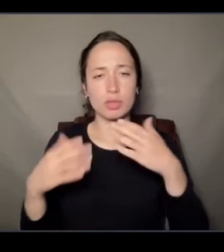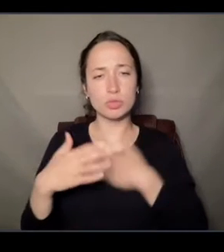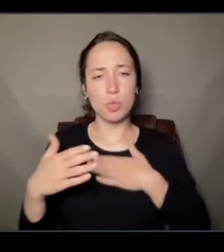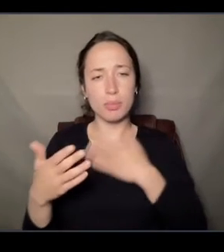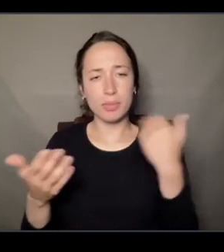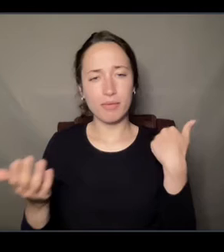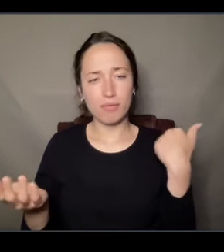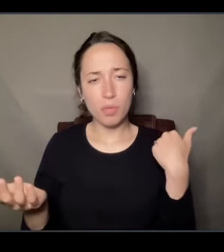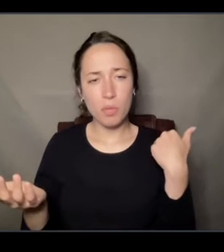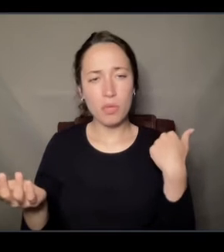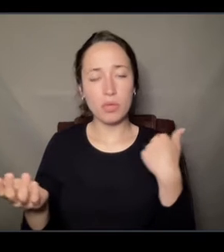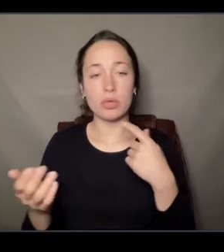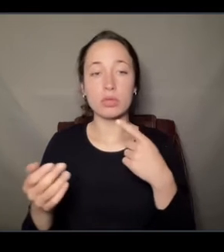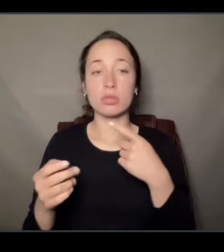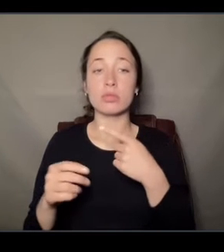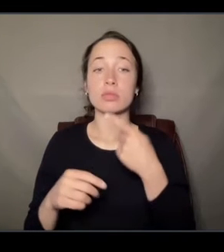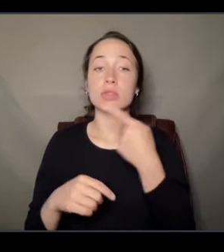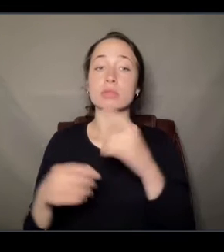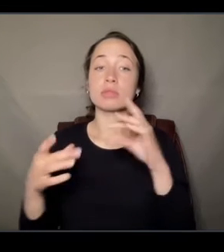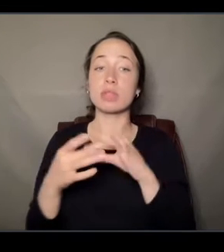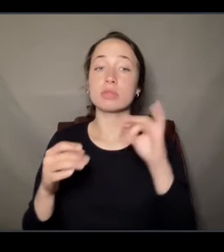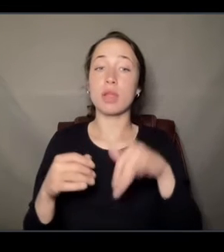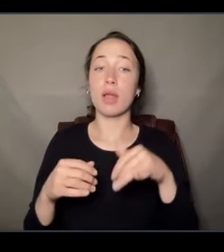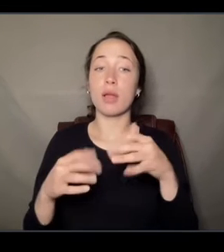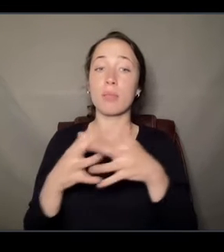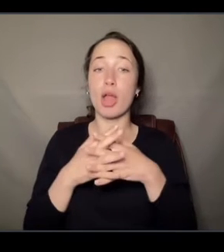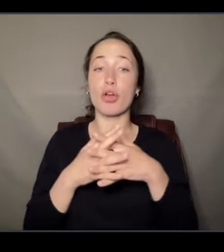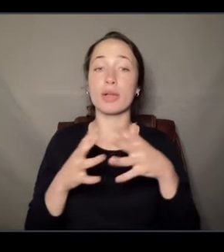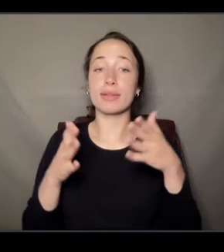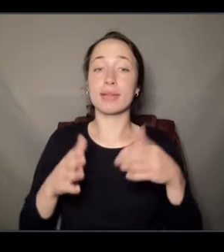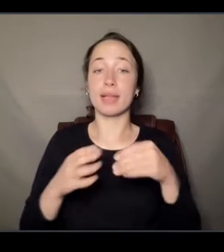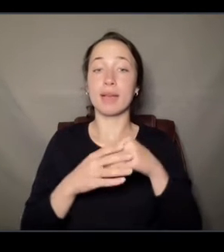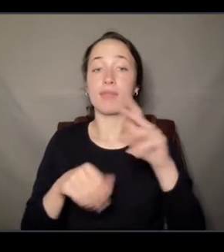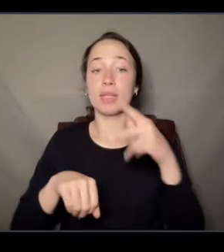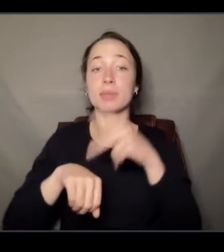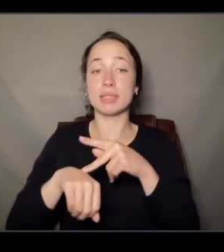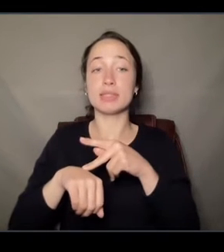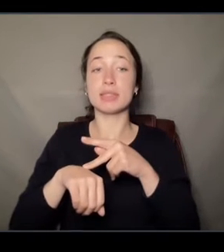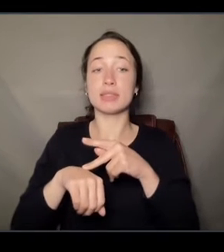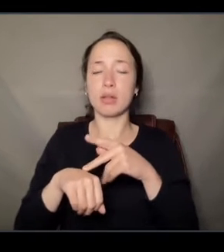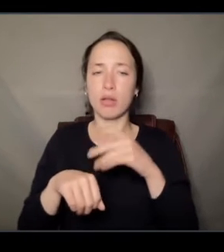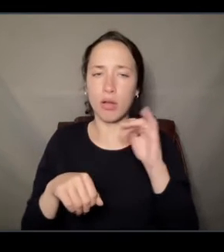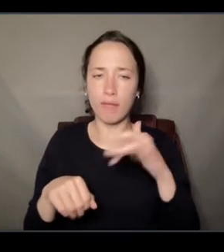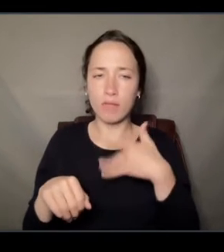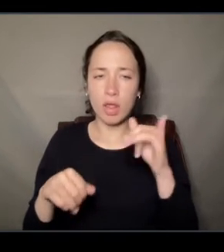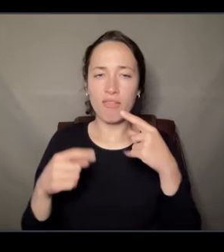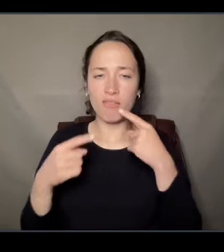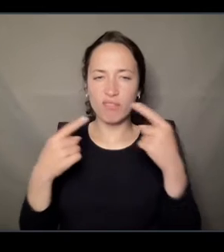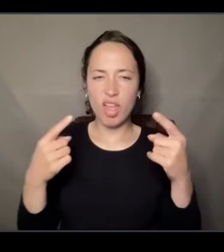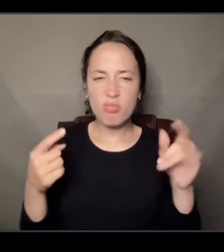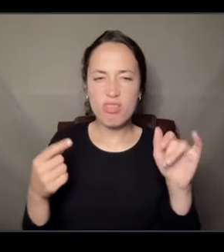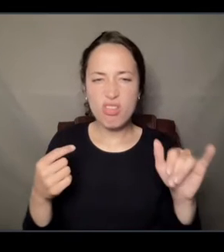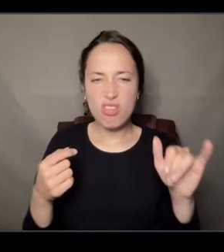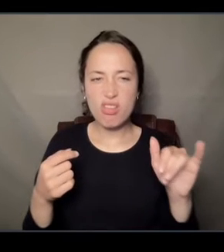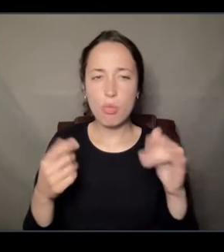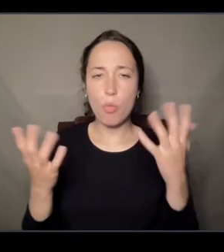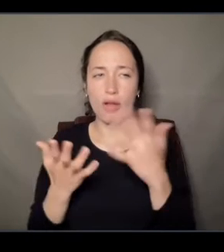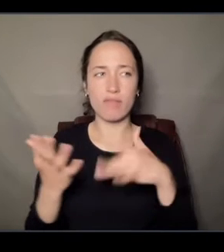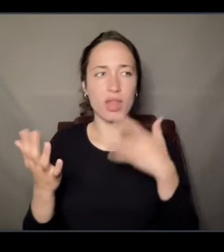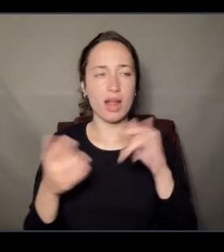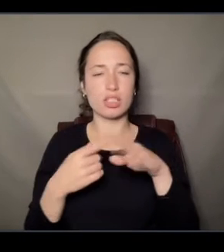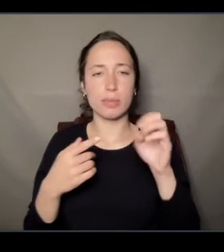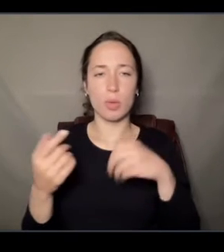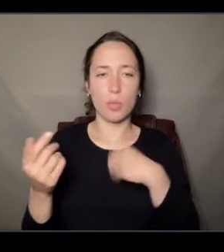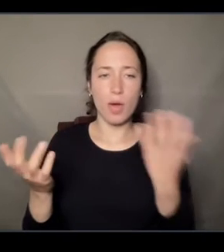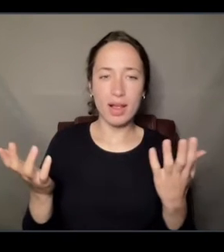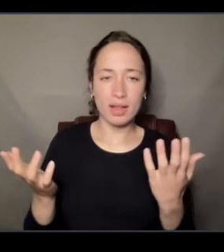never enjoyed before. He says that being American in the Philippines is what being famous must be like,